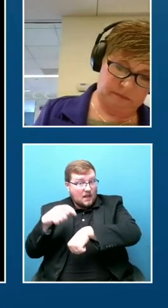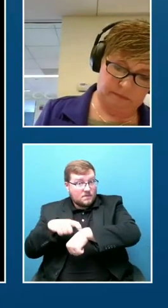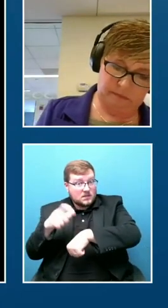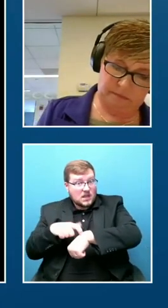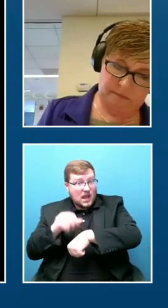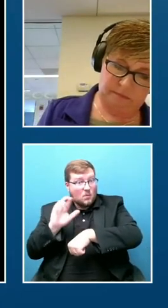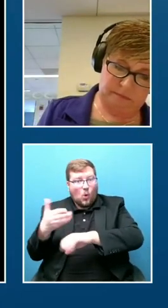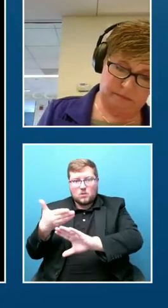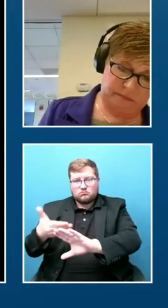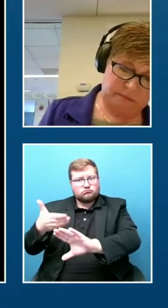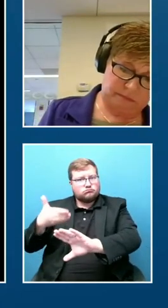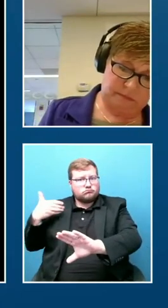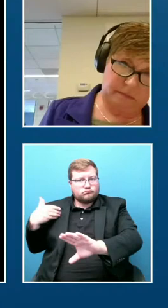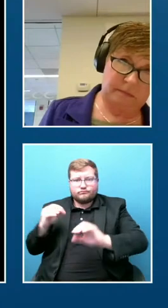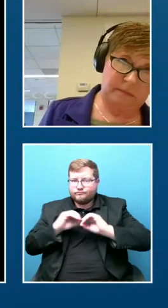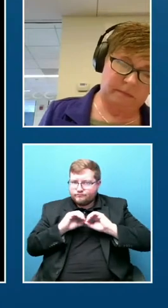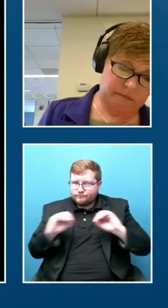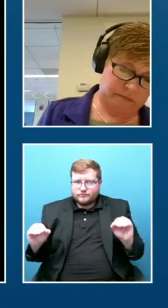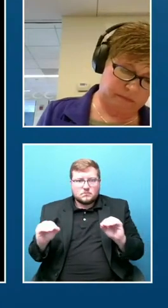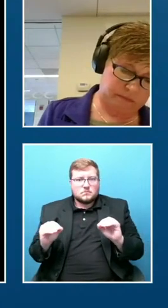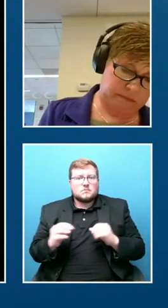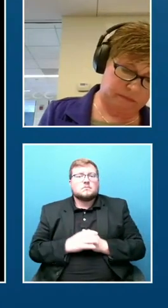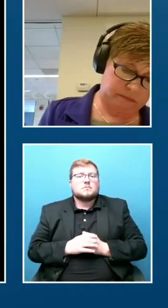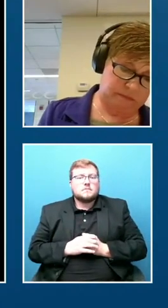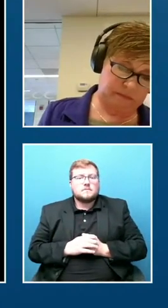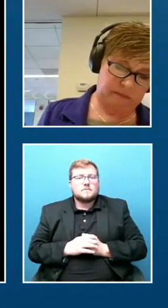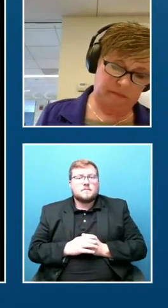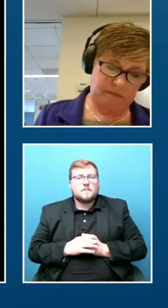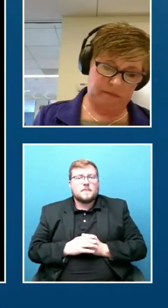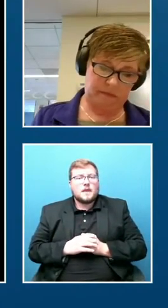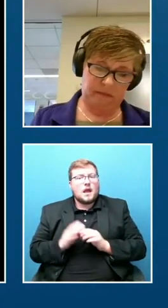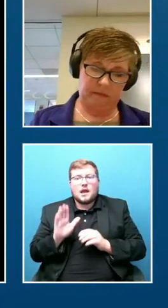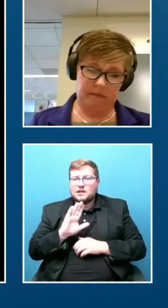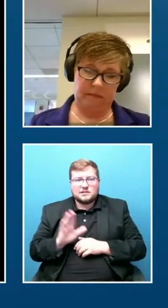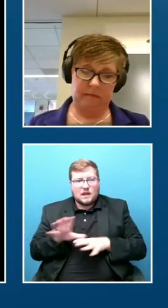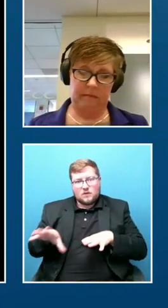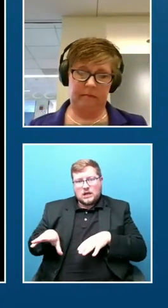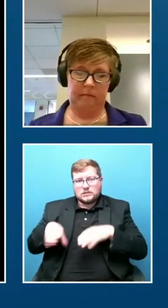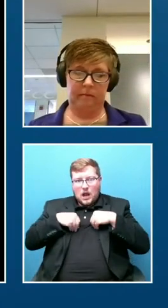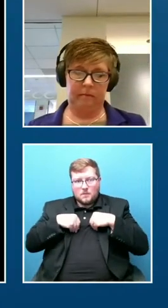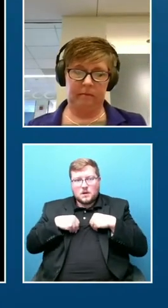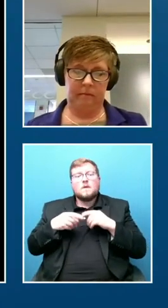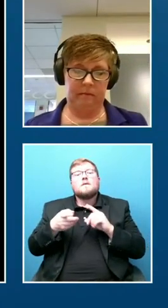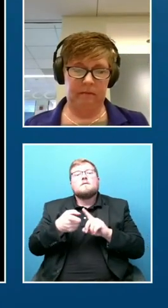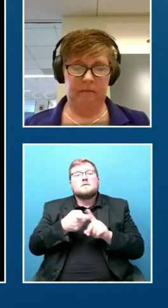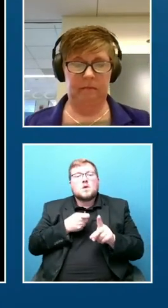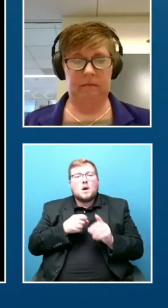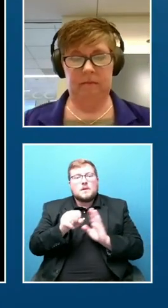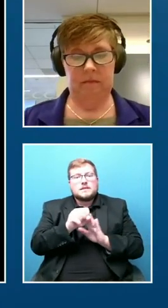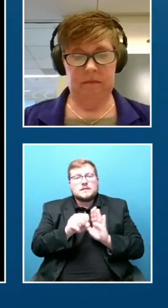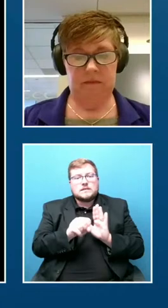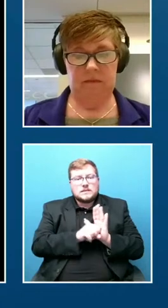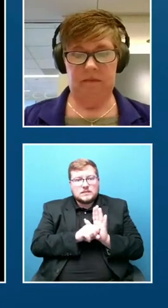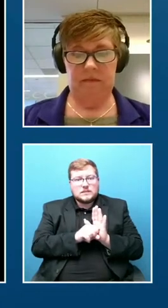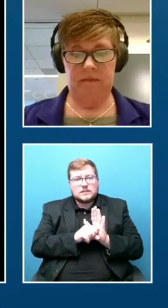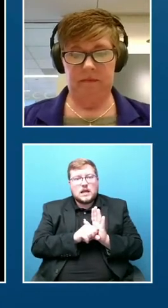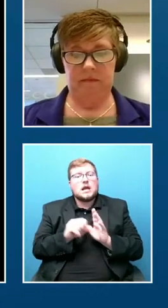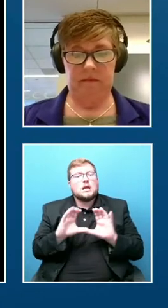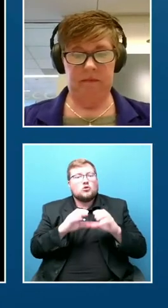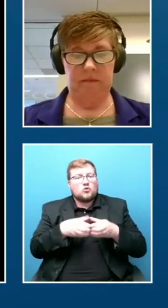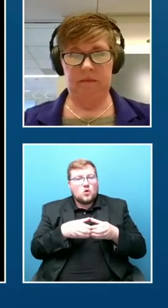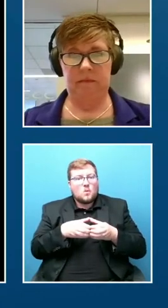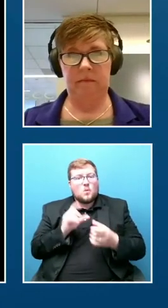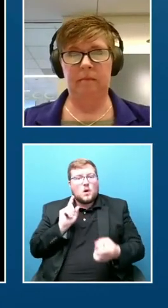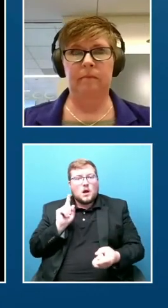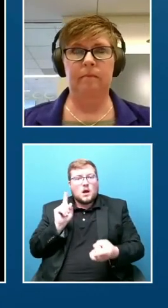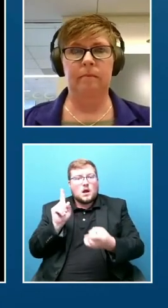point before then. None has ever been adopted by the State Democratic Executive Committee until a recent memorandum